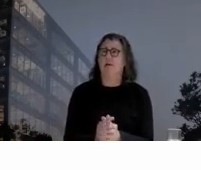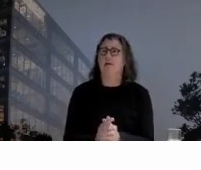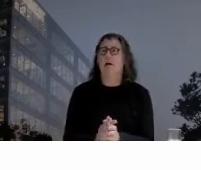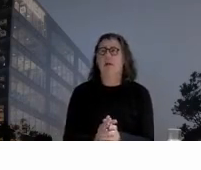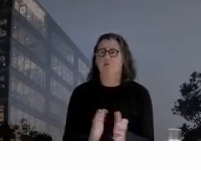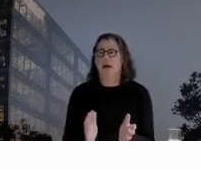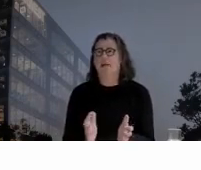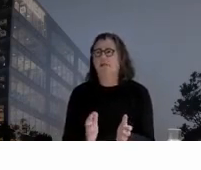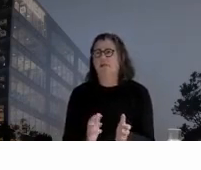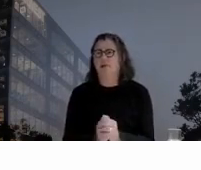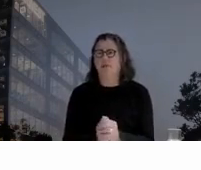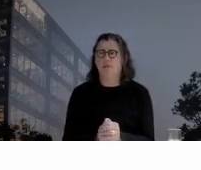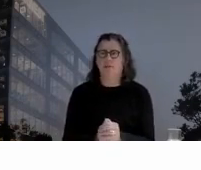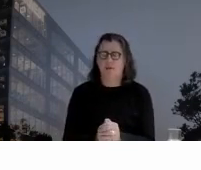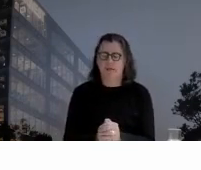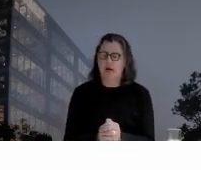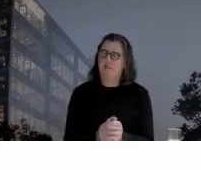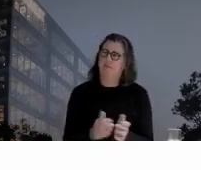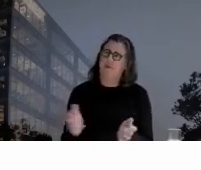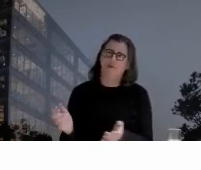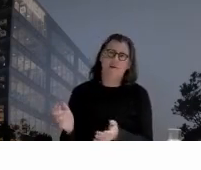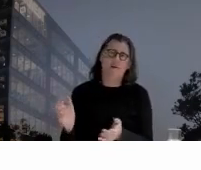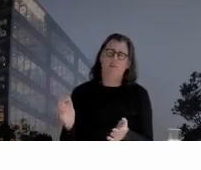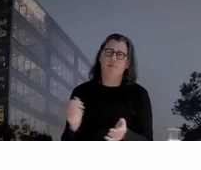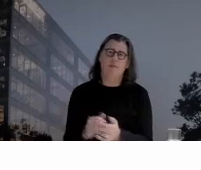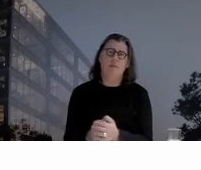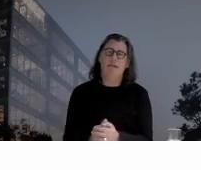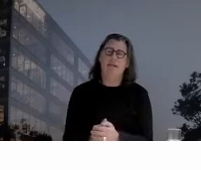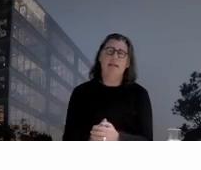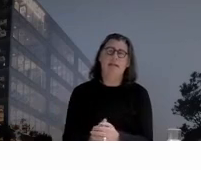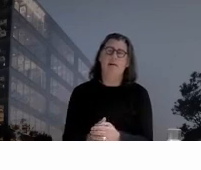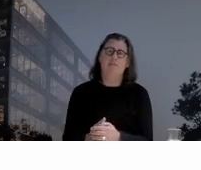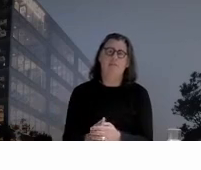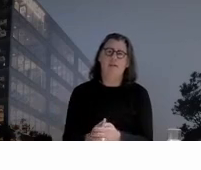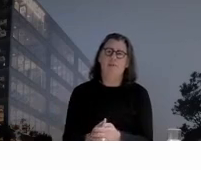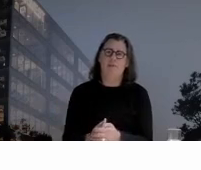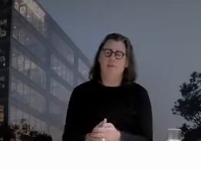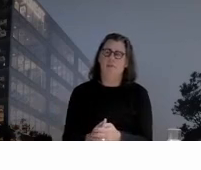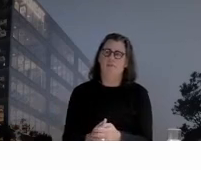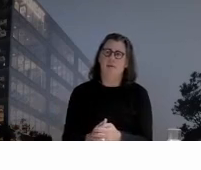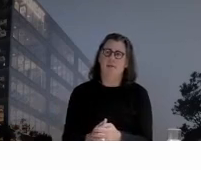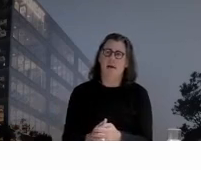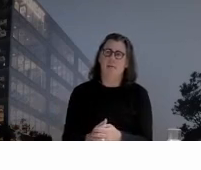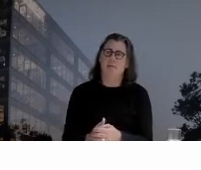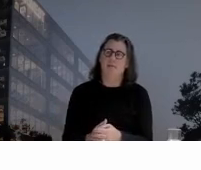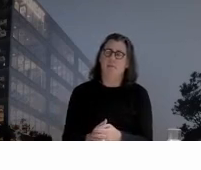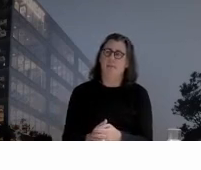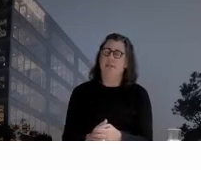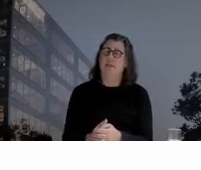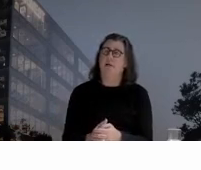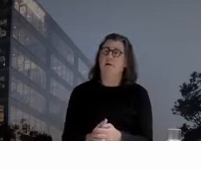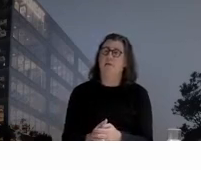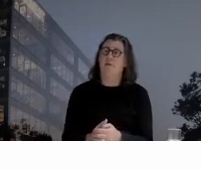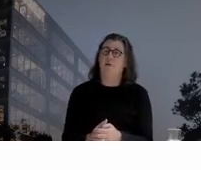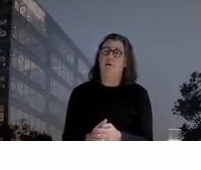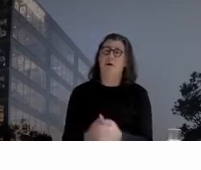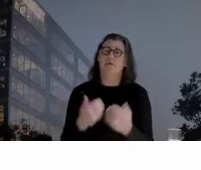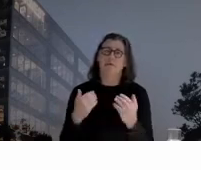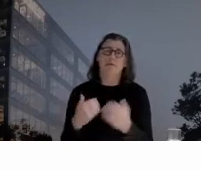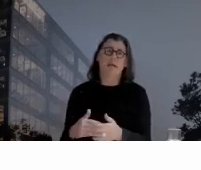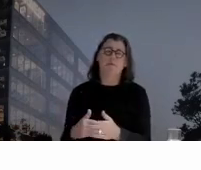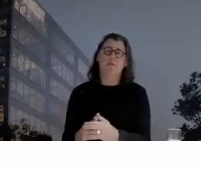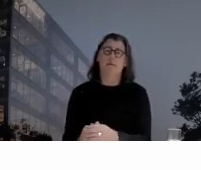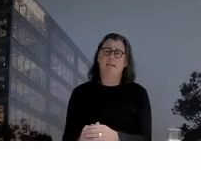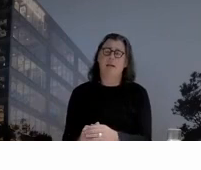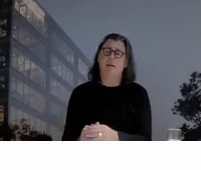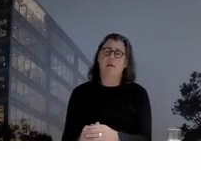percentages, but a radical reduction in embodied carbon. First round of numbers look like an 80-odd% reduction in embodied carbon in the building overall.